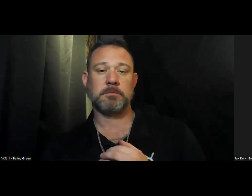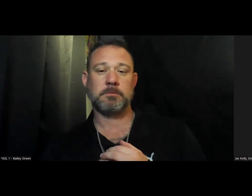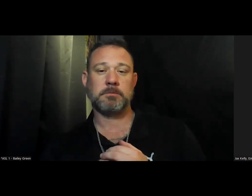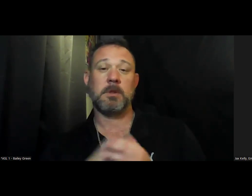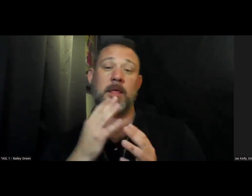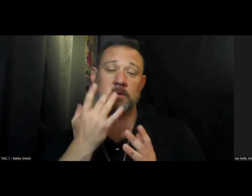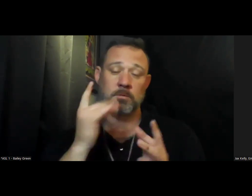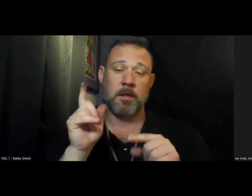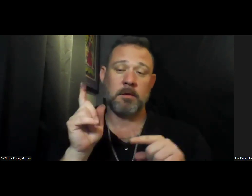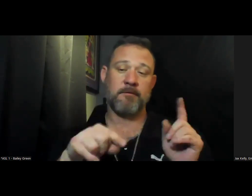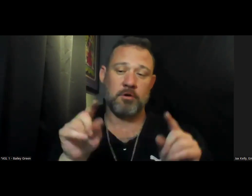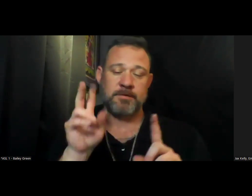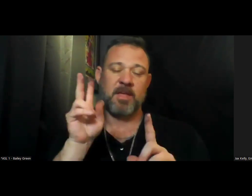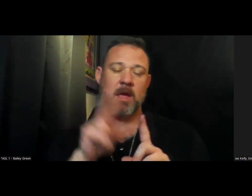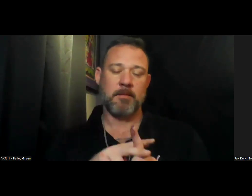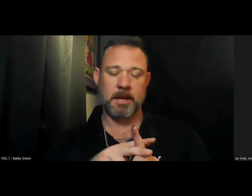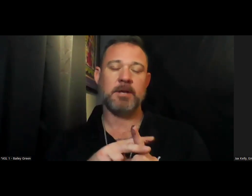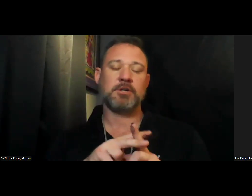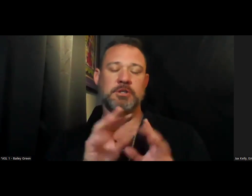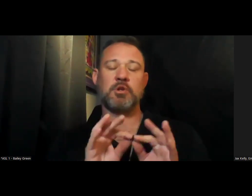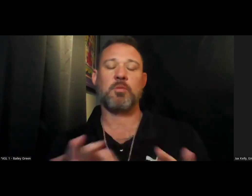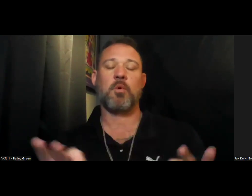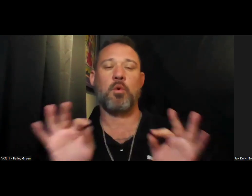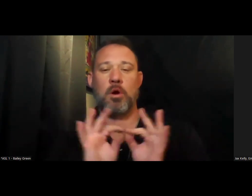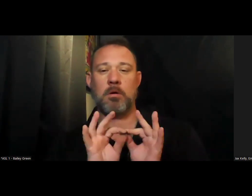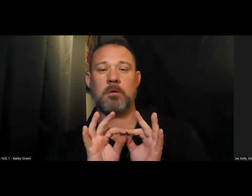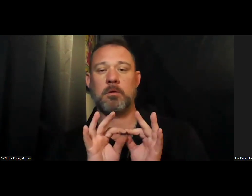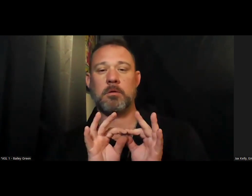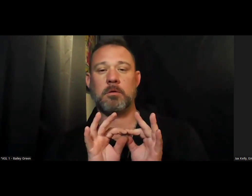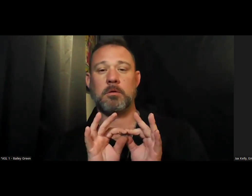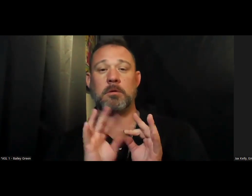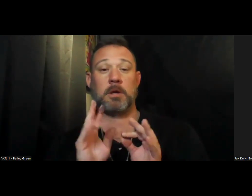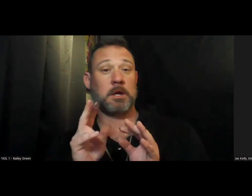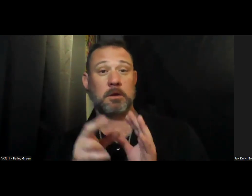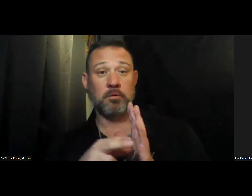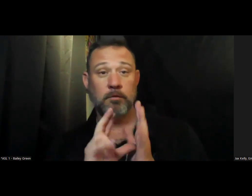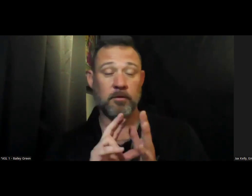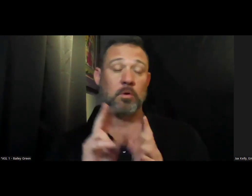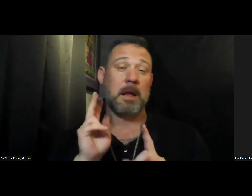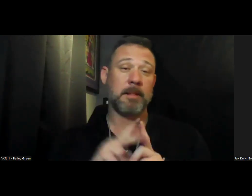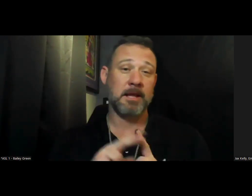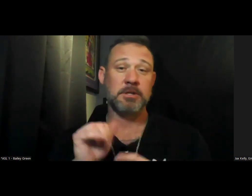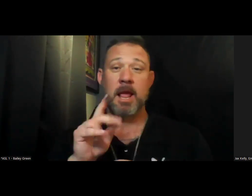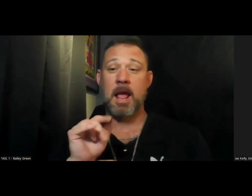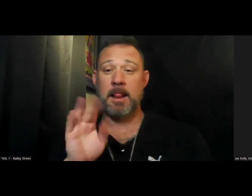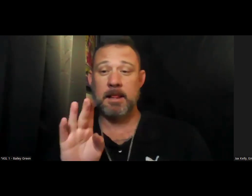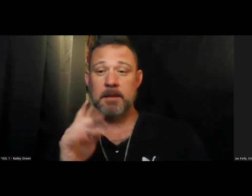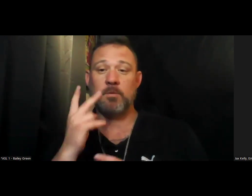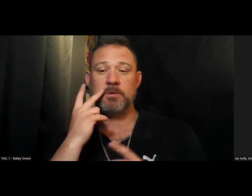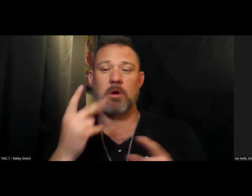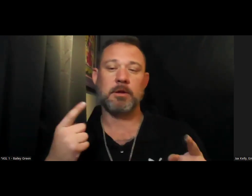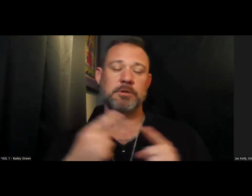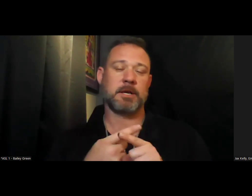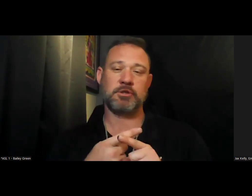why the diversity of the applicant pool matters so much. In reviewing applications for the ad lead, we saw